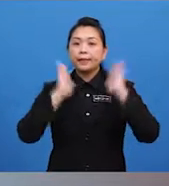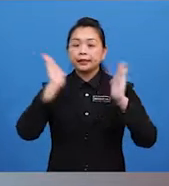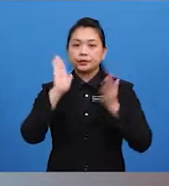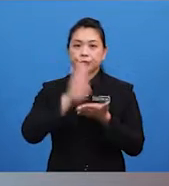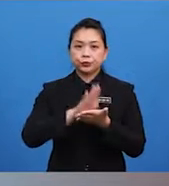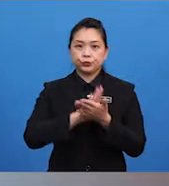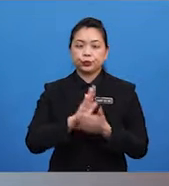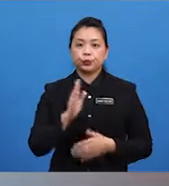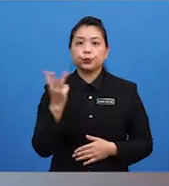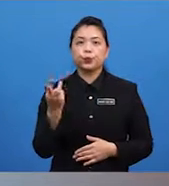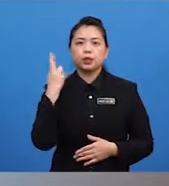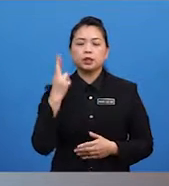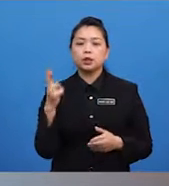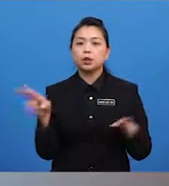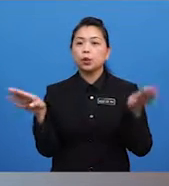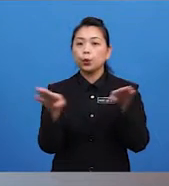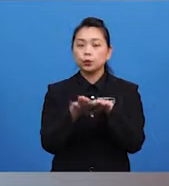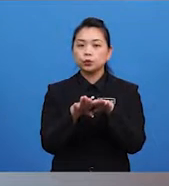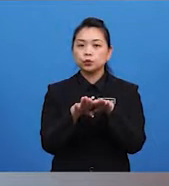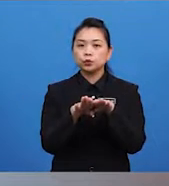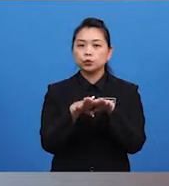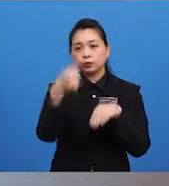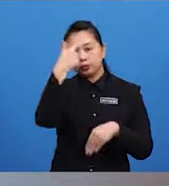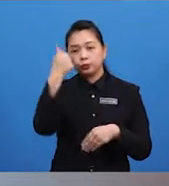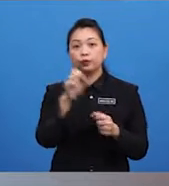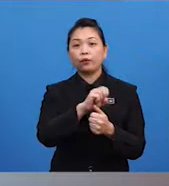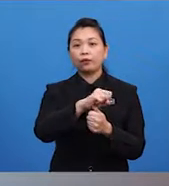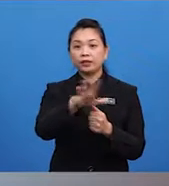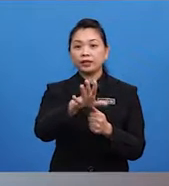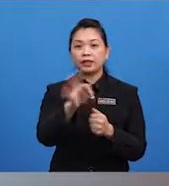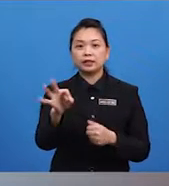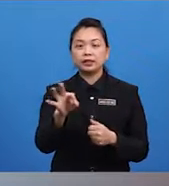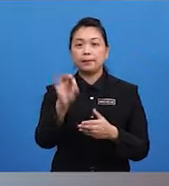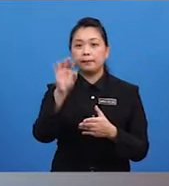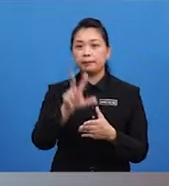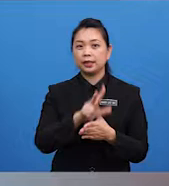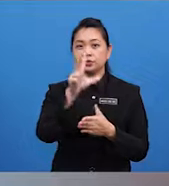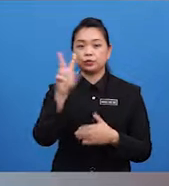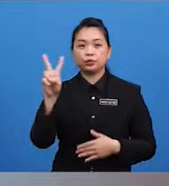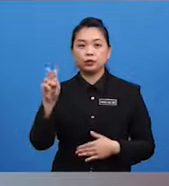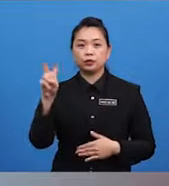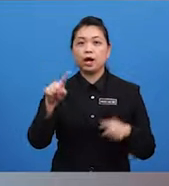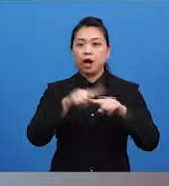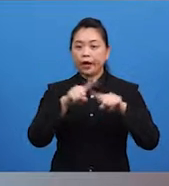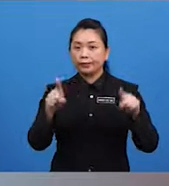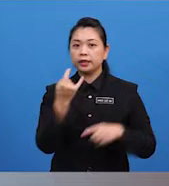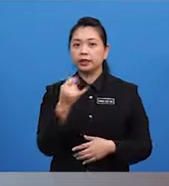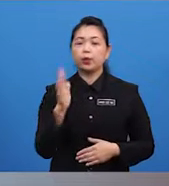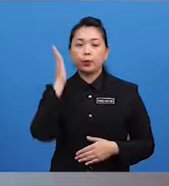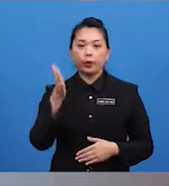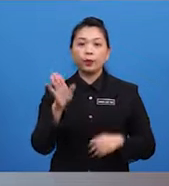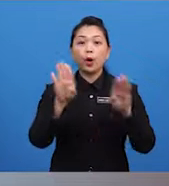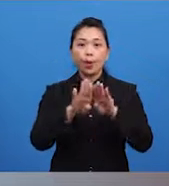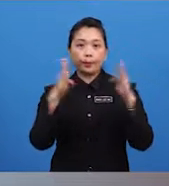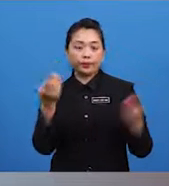schools were closed due to COVID-19 in March 2020. However, they will be reopened